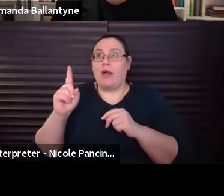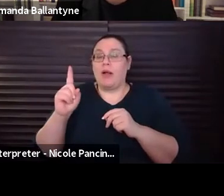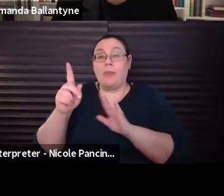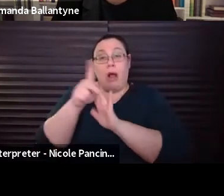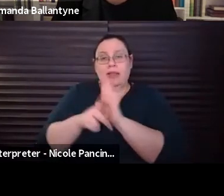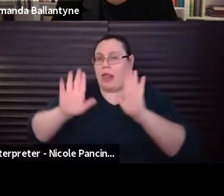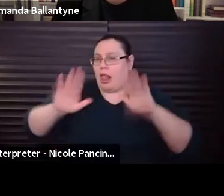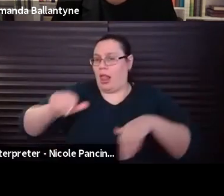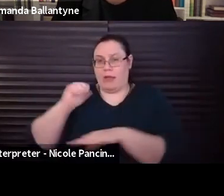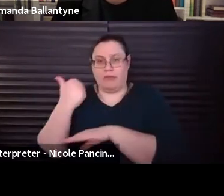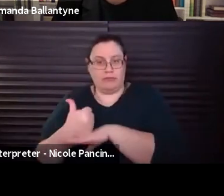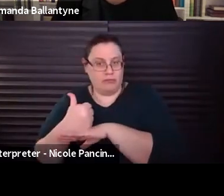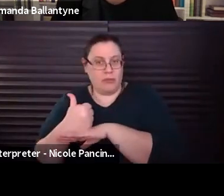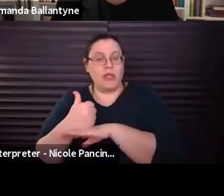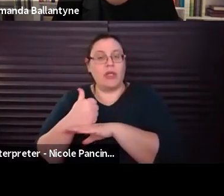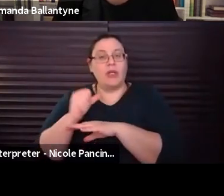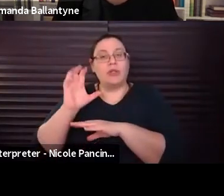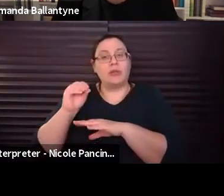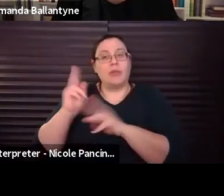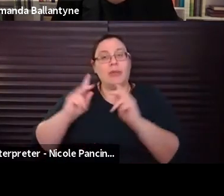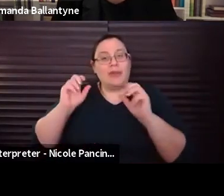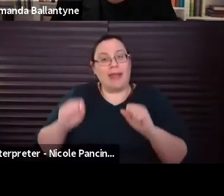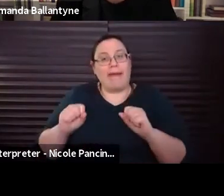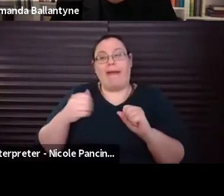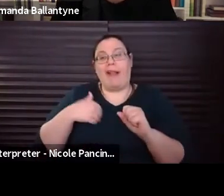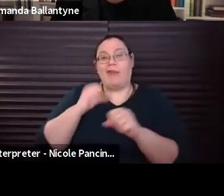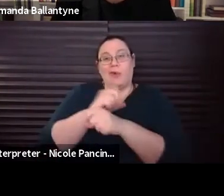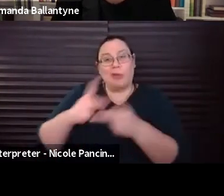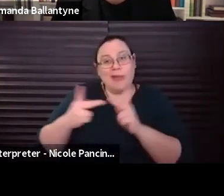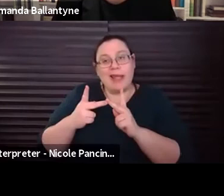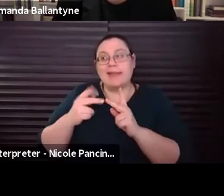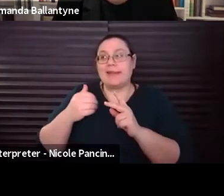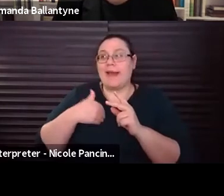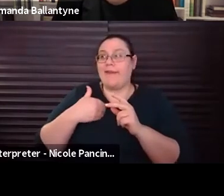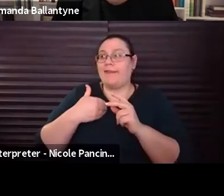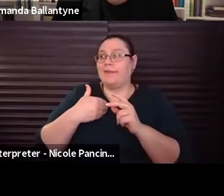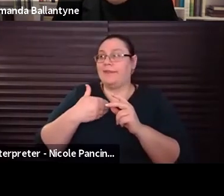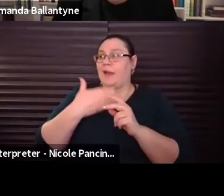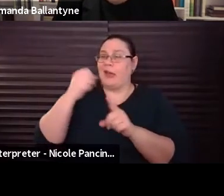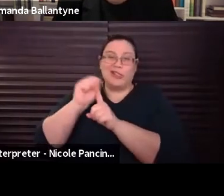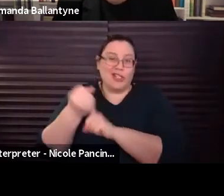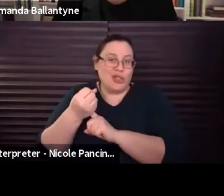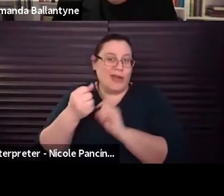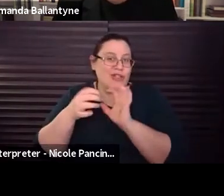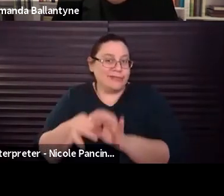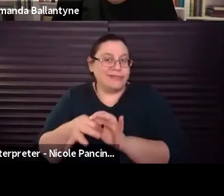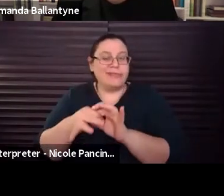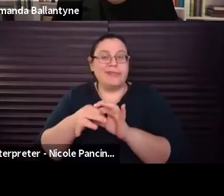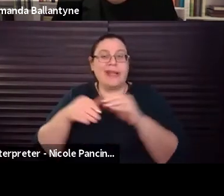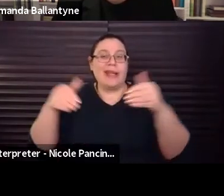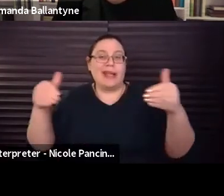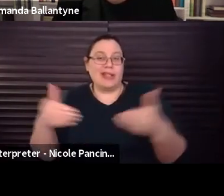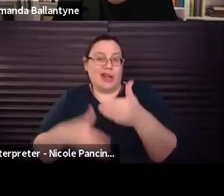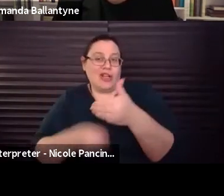place in order to be able to get workplaces to be in a better situation when it comes to the introduction of